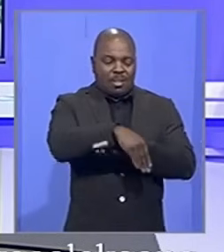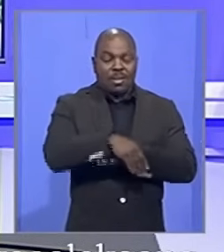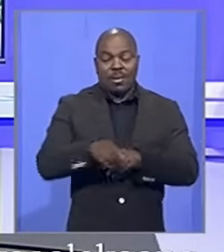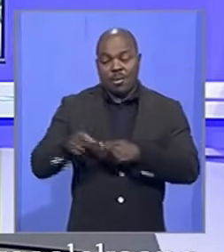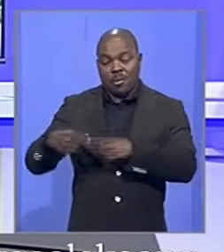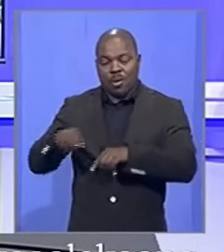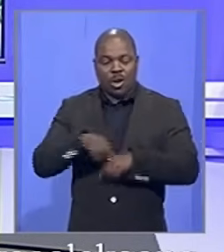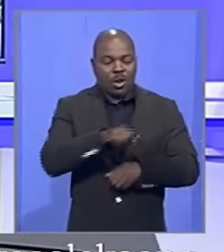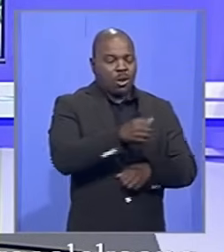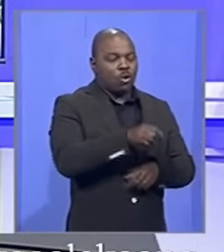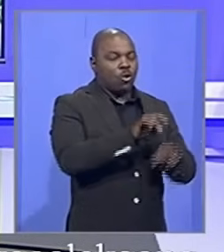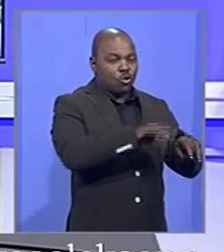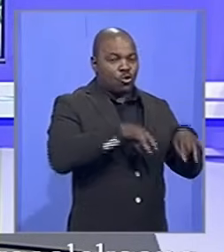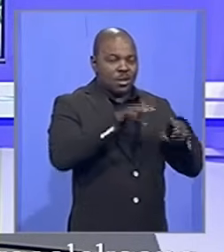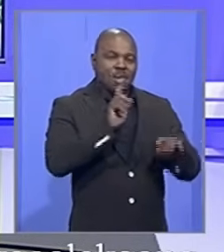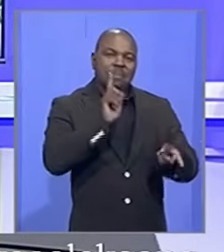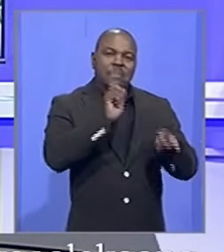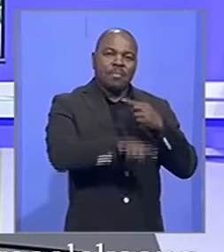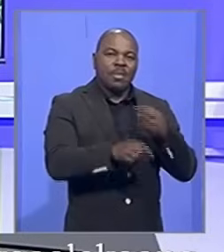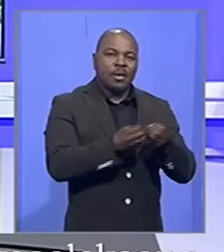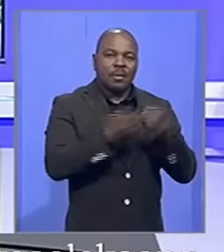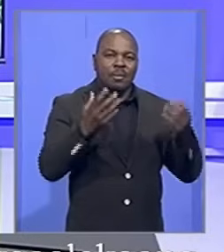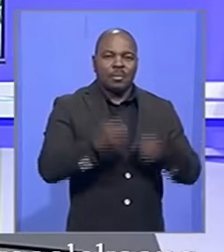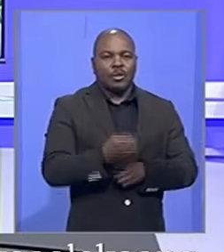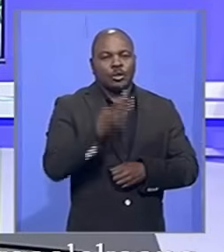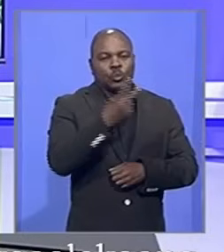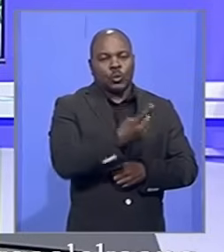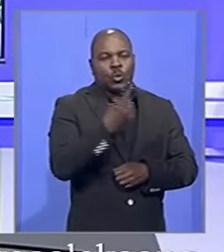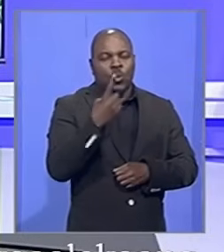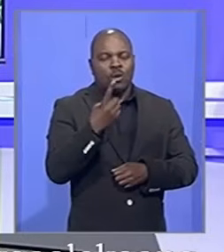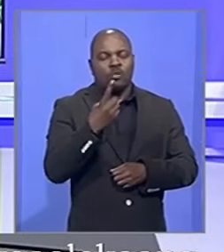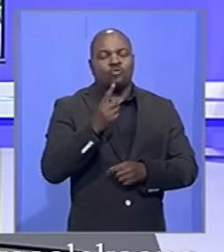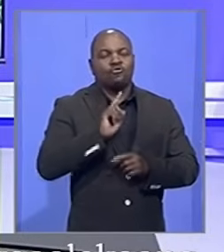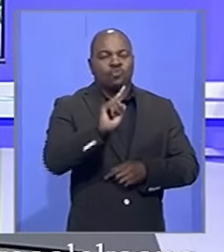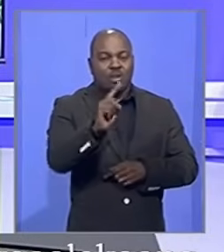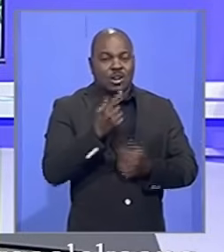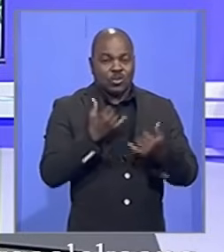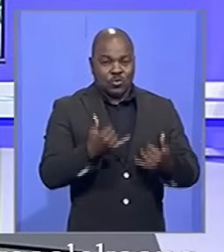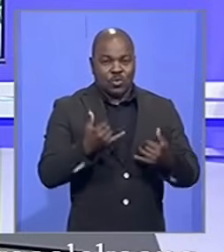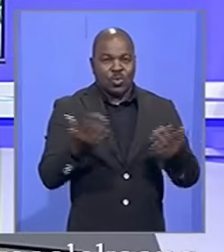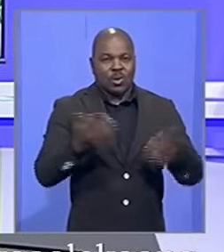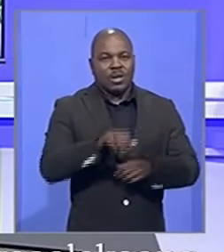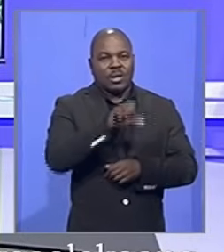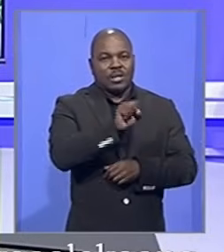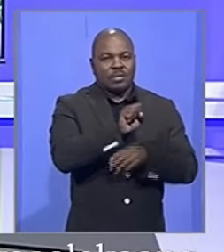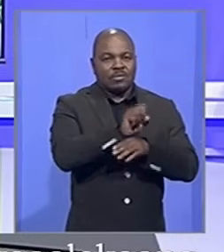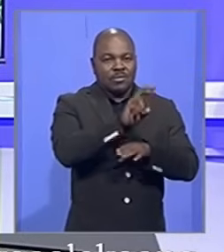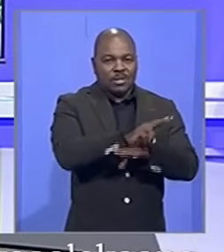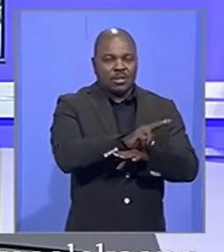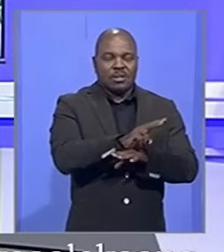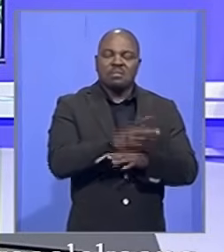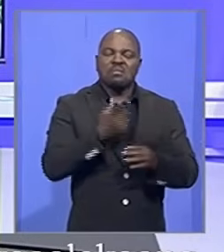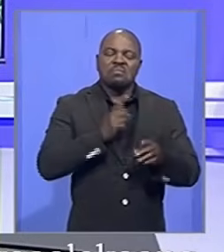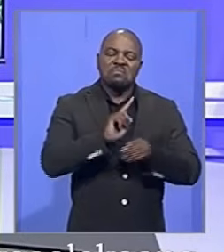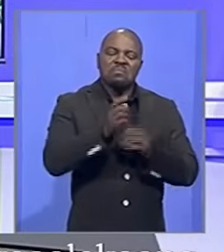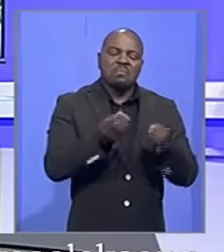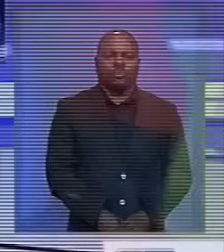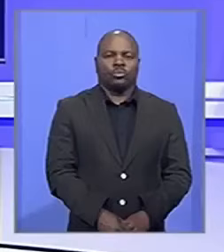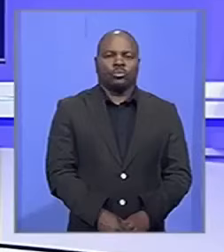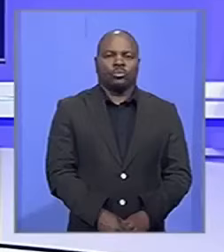fenya Australia ka metabogo e le 21 go sa le gale gompieno kwa St. Vincent. A re lebeng